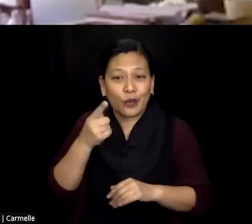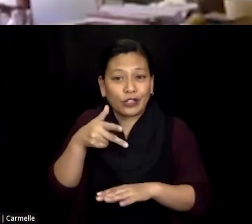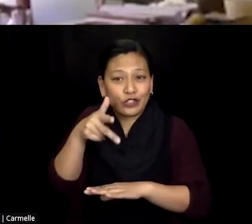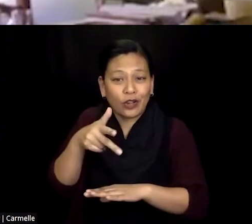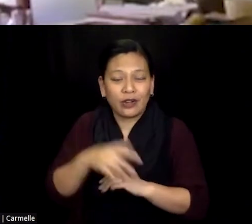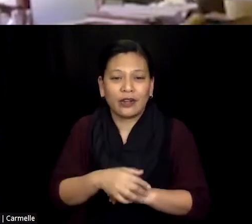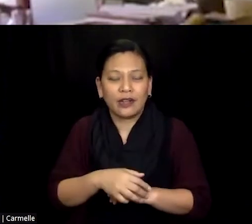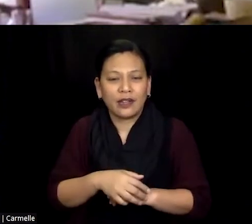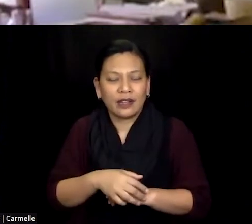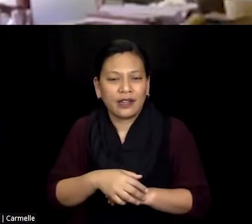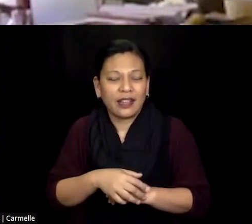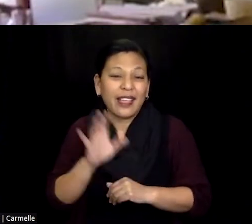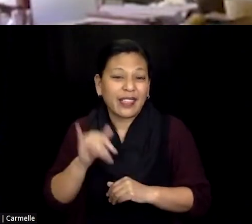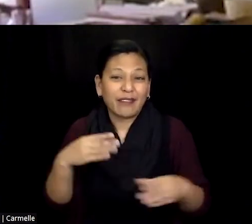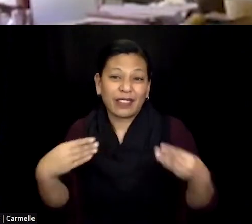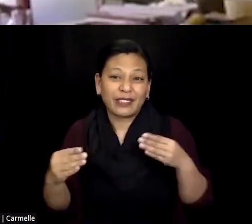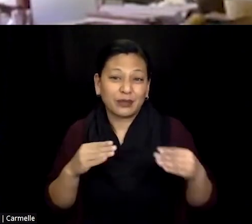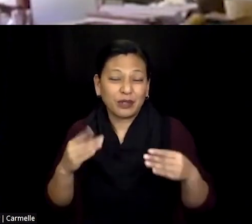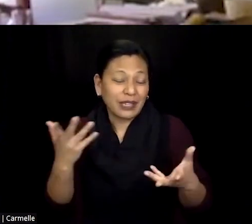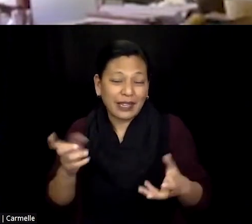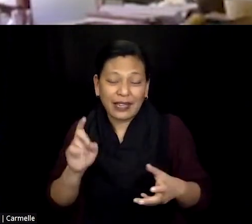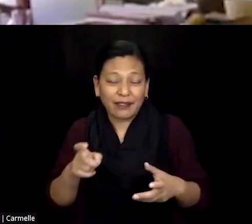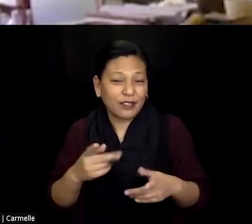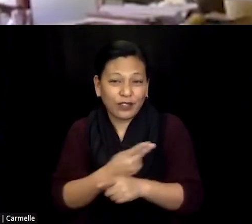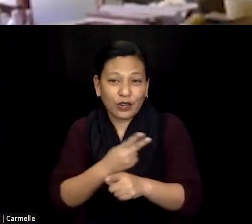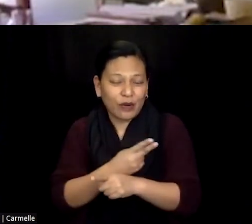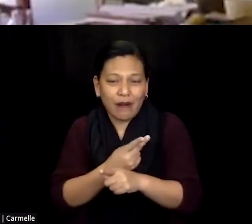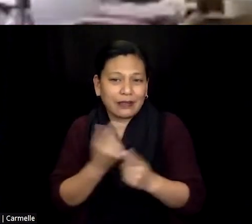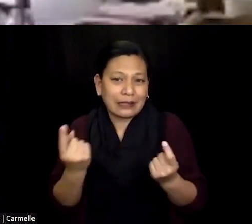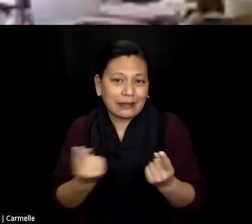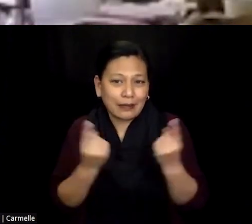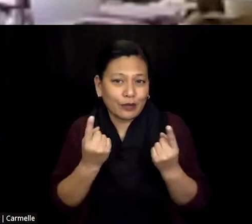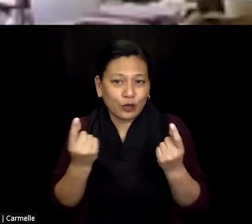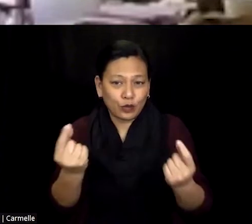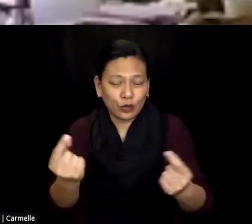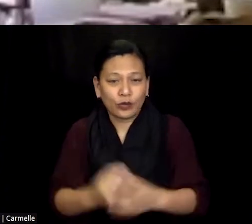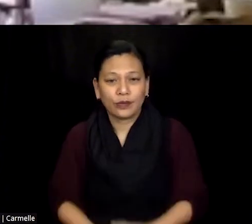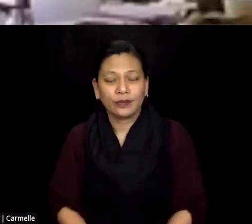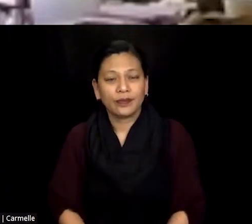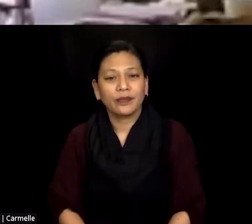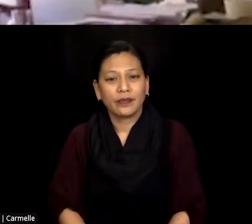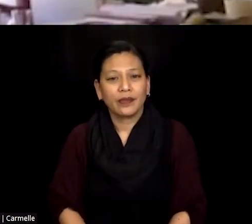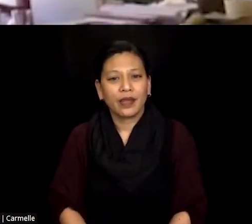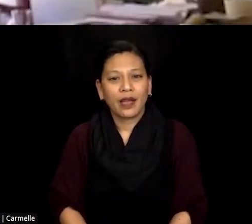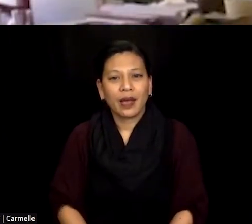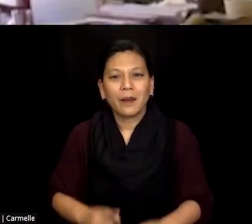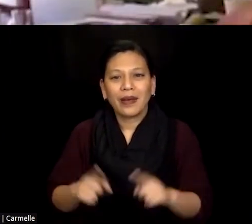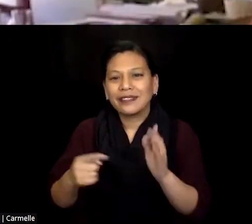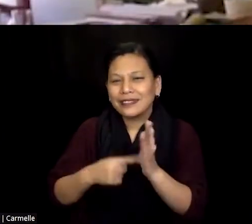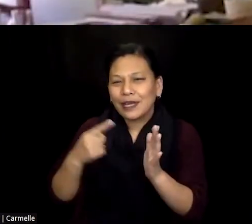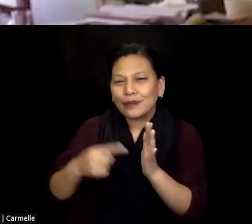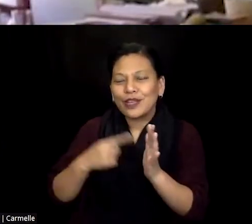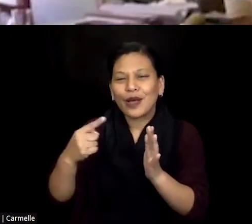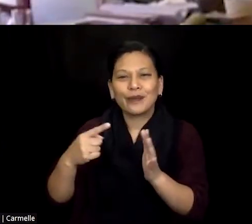you know, you just have to barter with that stuff. That's just filmmaking. But then there are times when you show